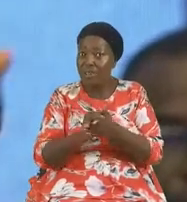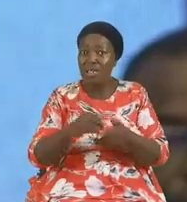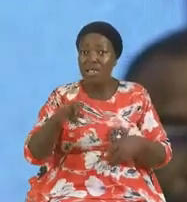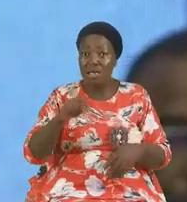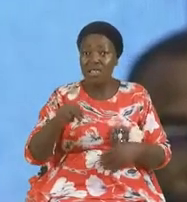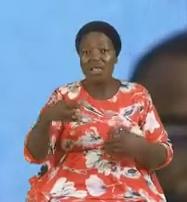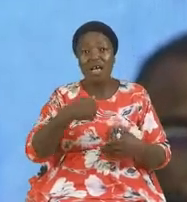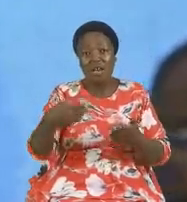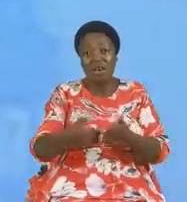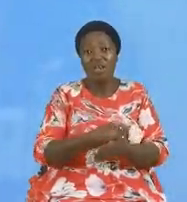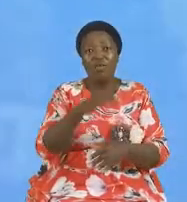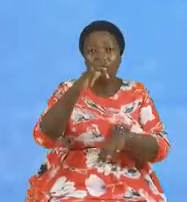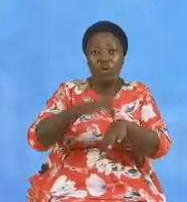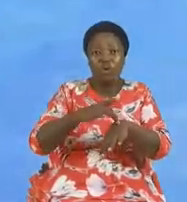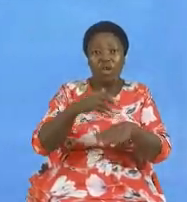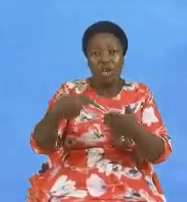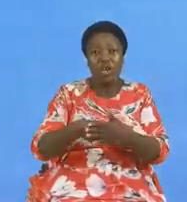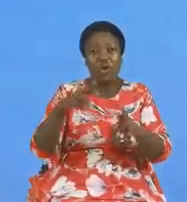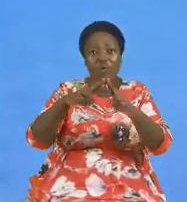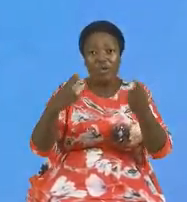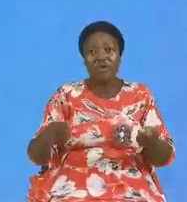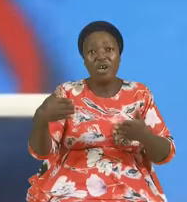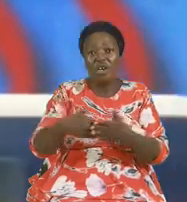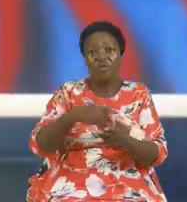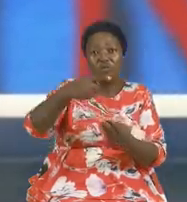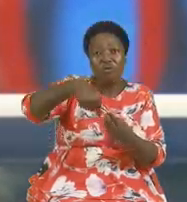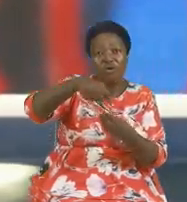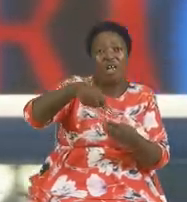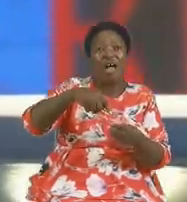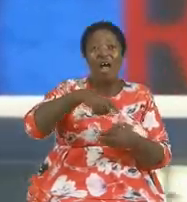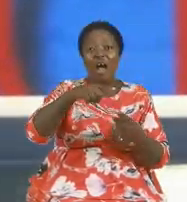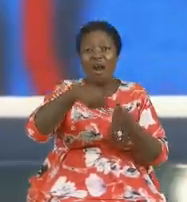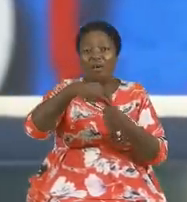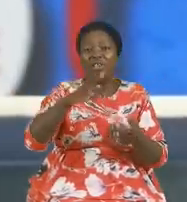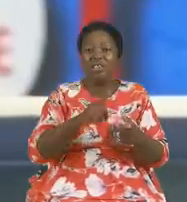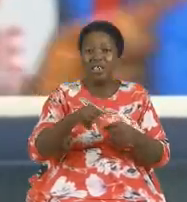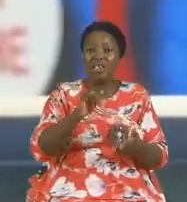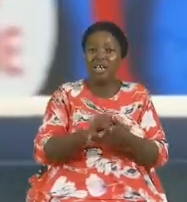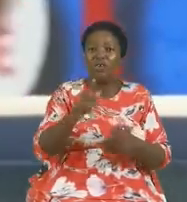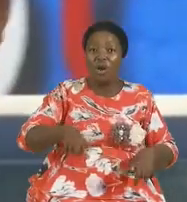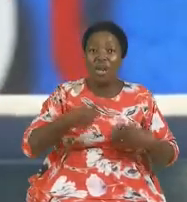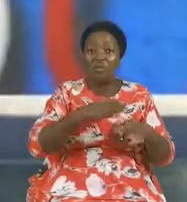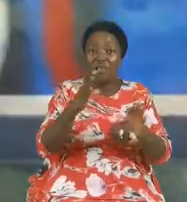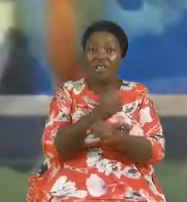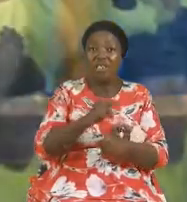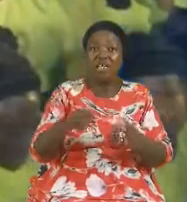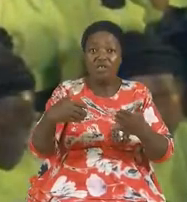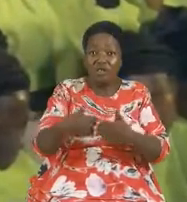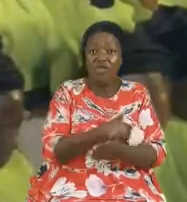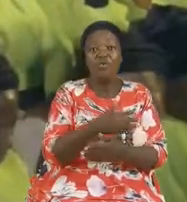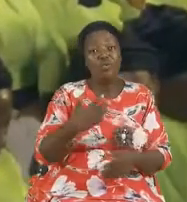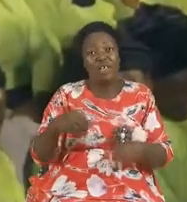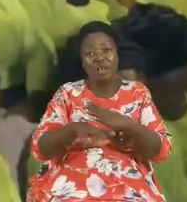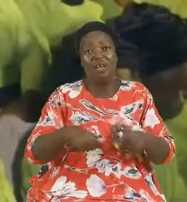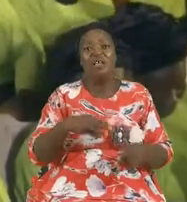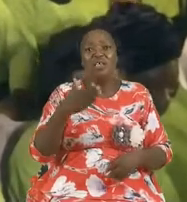renewal. Everything that needs a new touch, a new revelation, a new turning around, that your